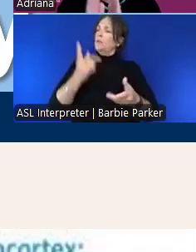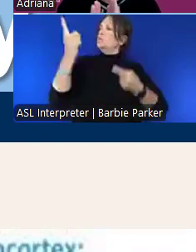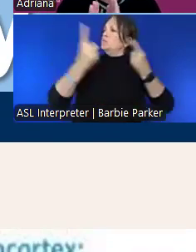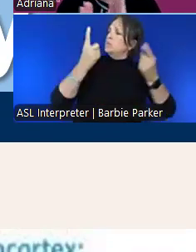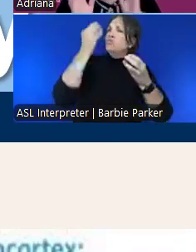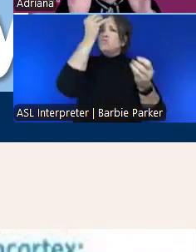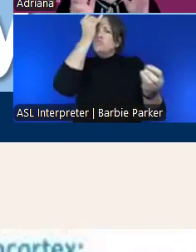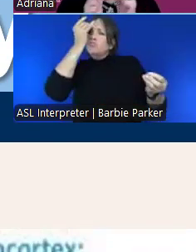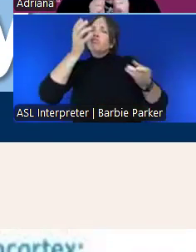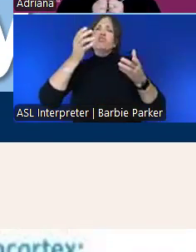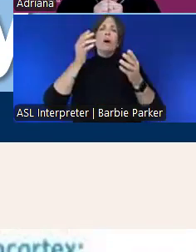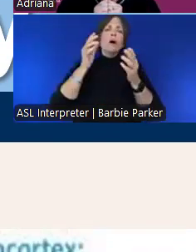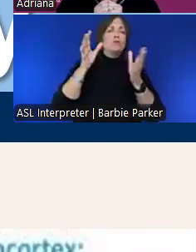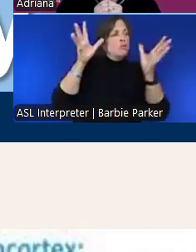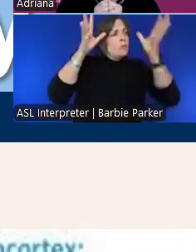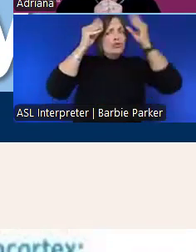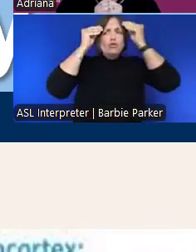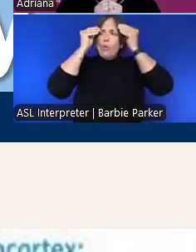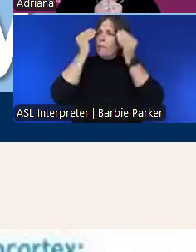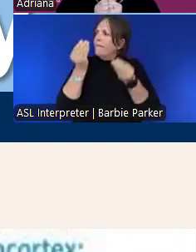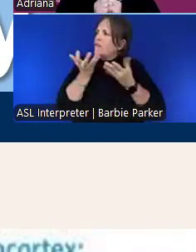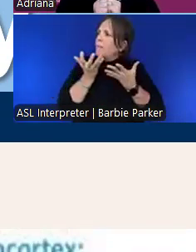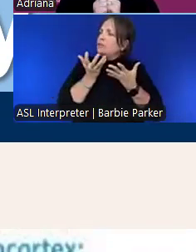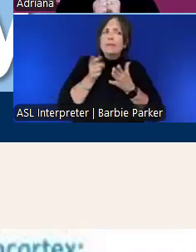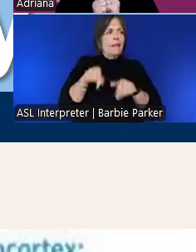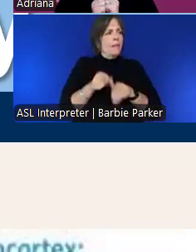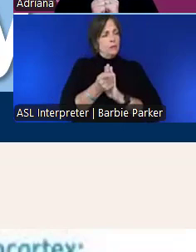this moment to absorb the information